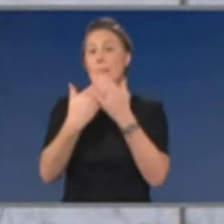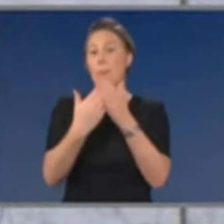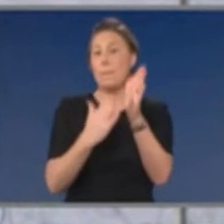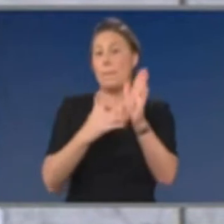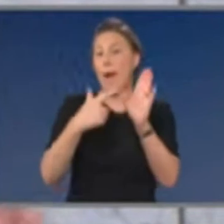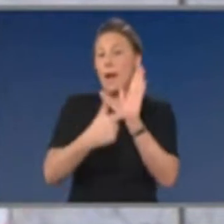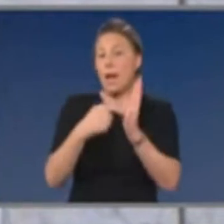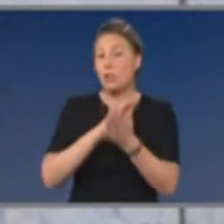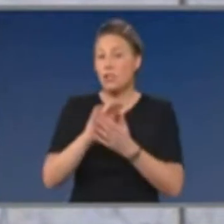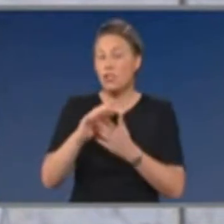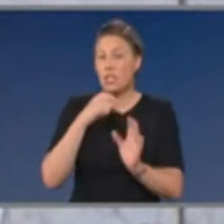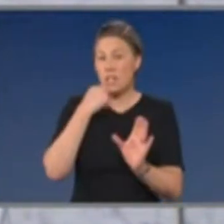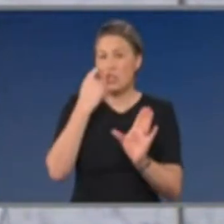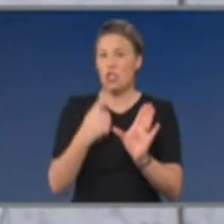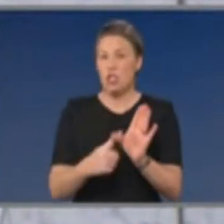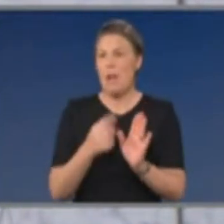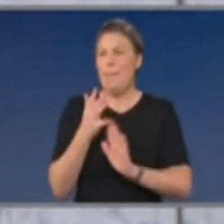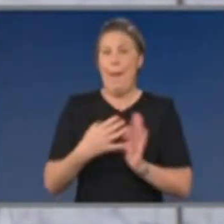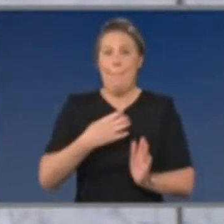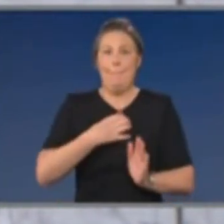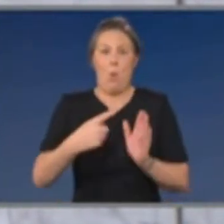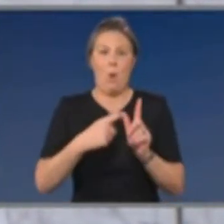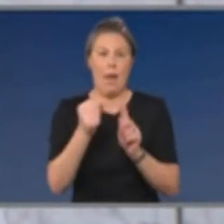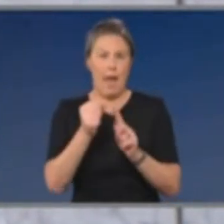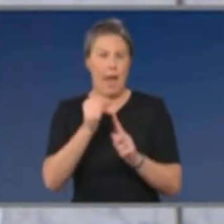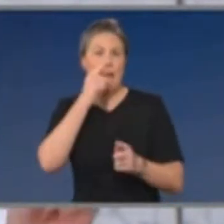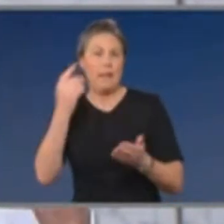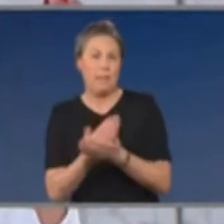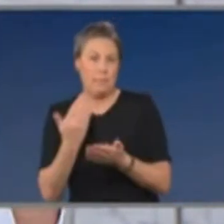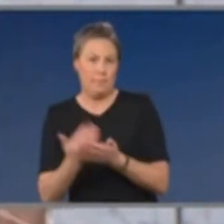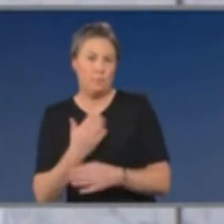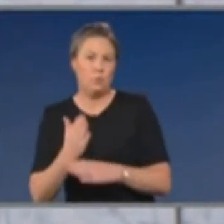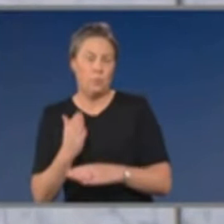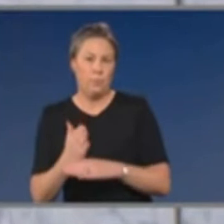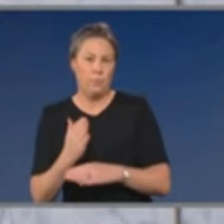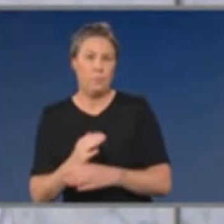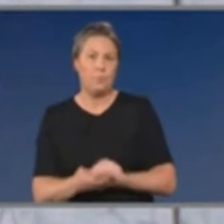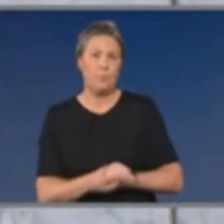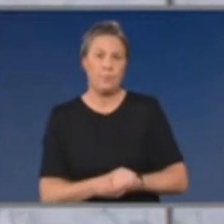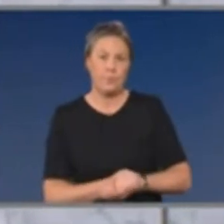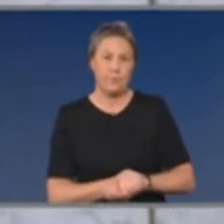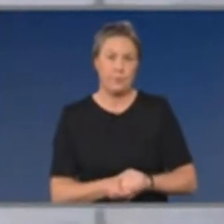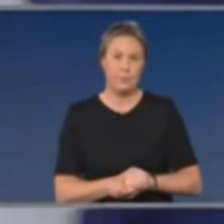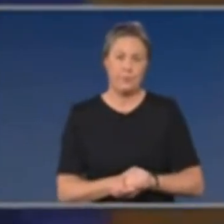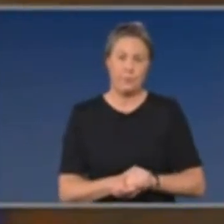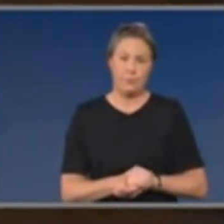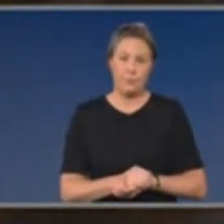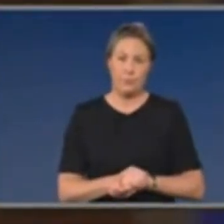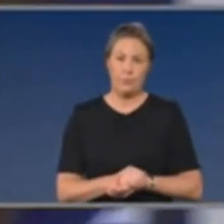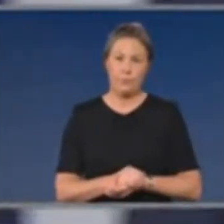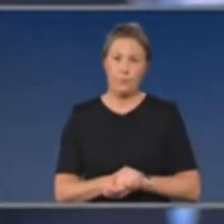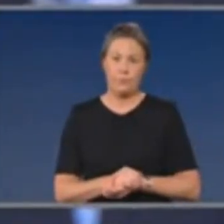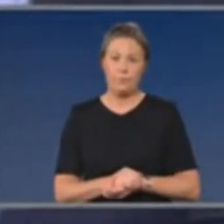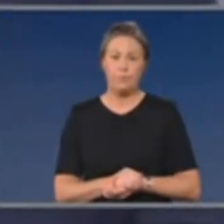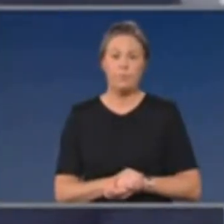their job or in training. But it is around 16,000, or just under 6%, have been suspended or cancelled. We've had 80,000 supported